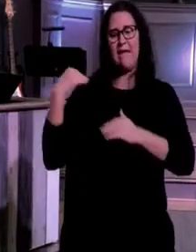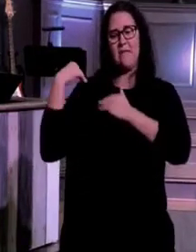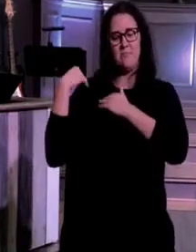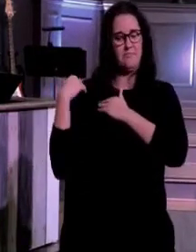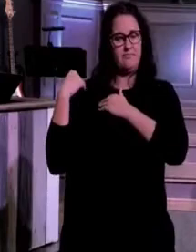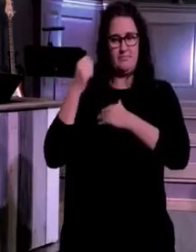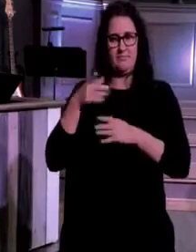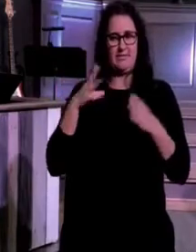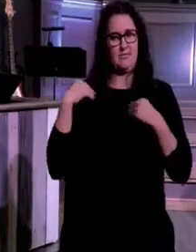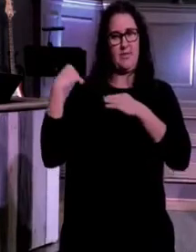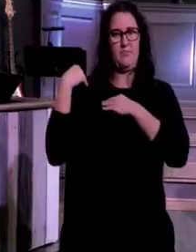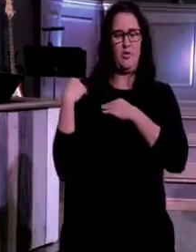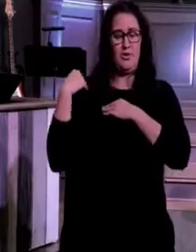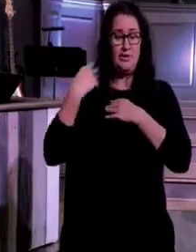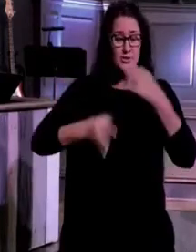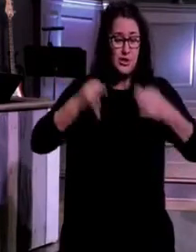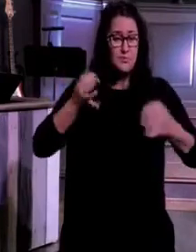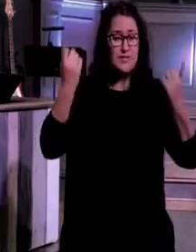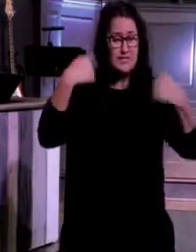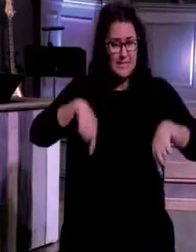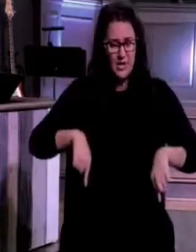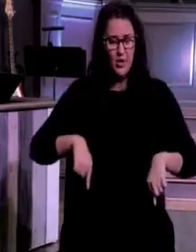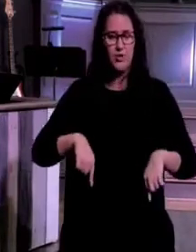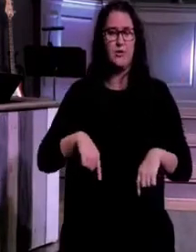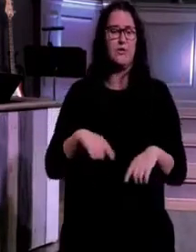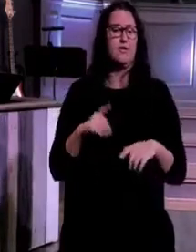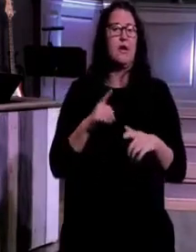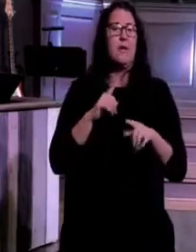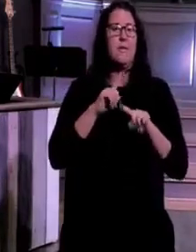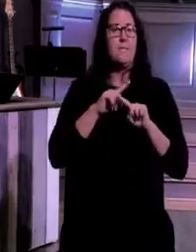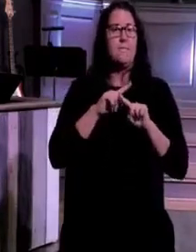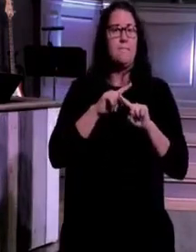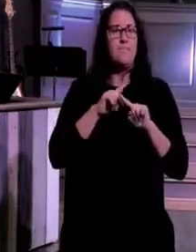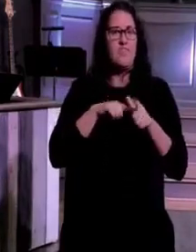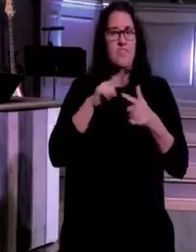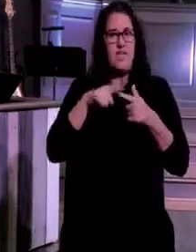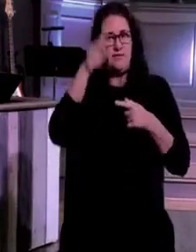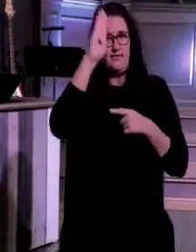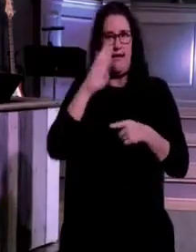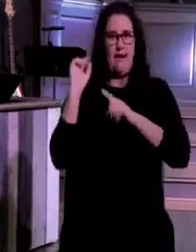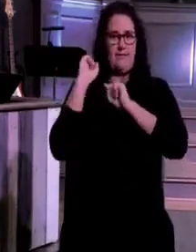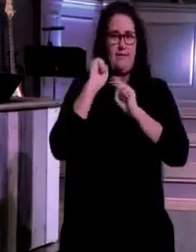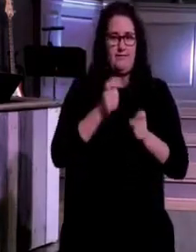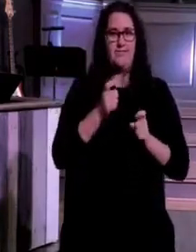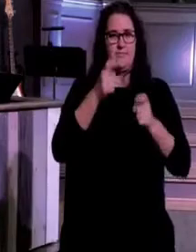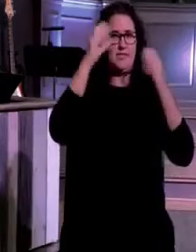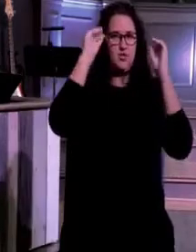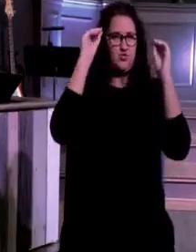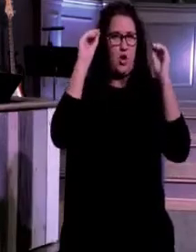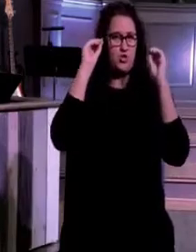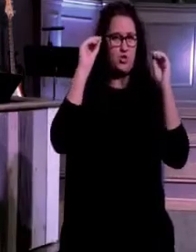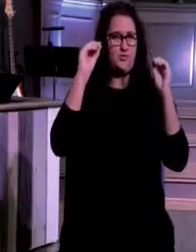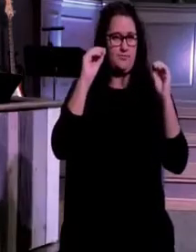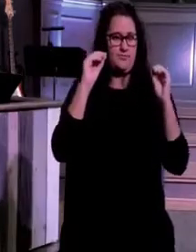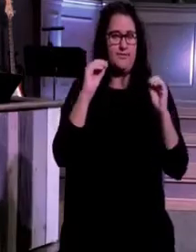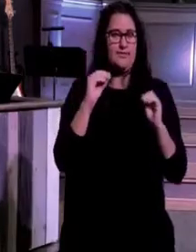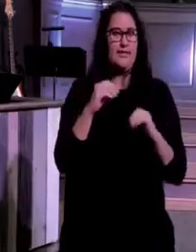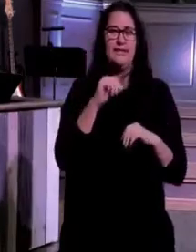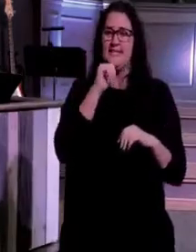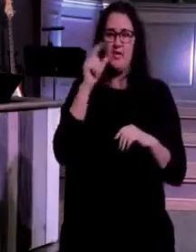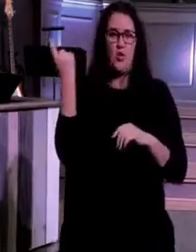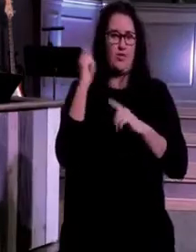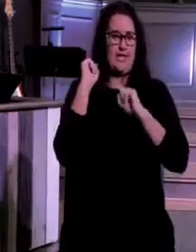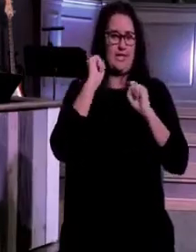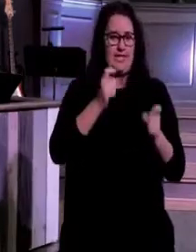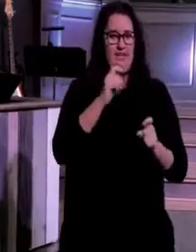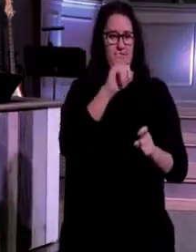coming. And then God gives him an instruction. This is what God does. God not only gives Jeremiah a burden, but he gives